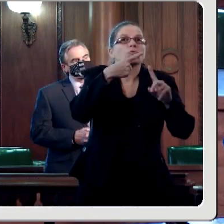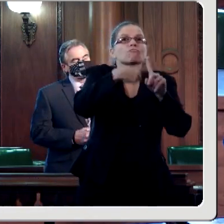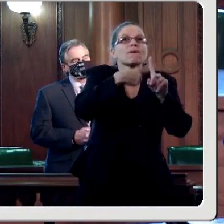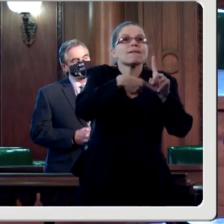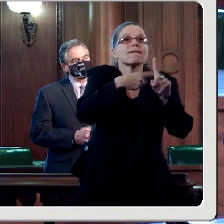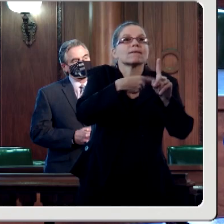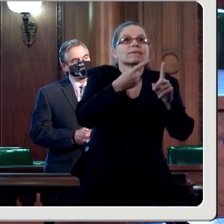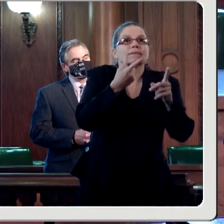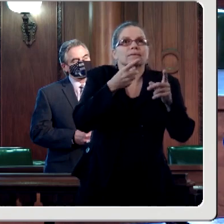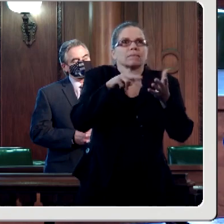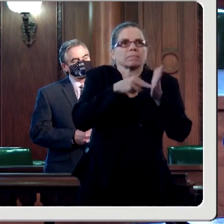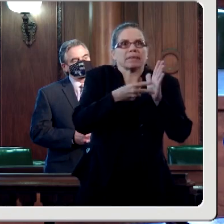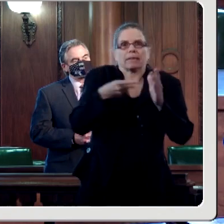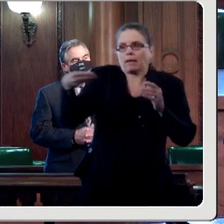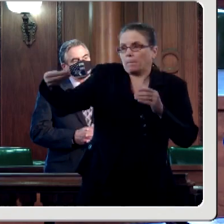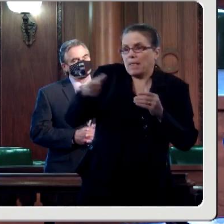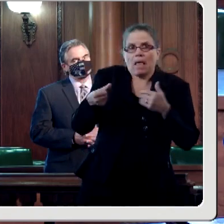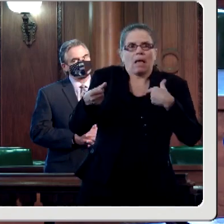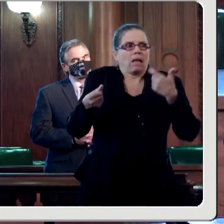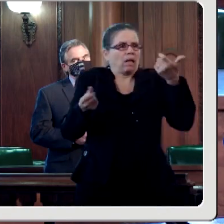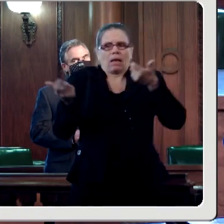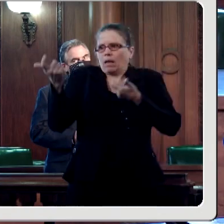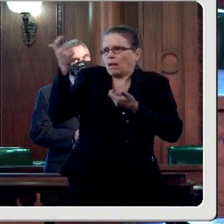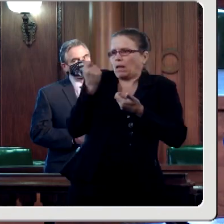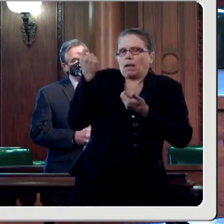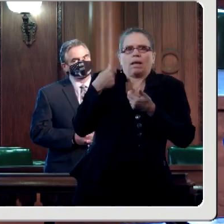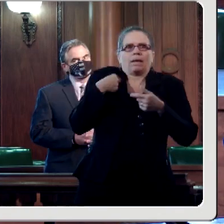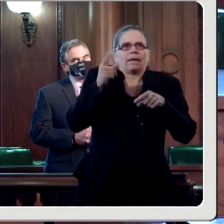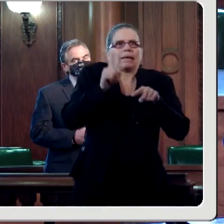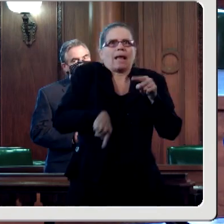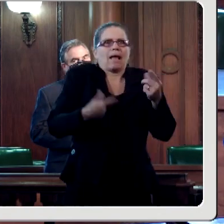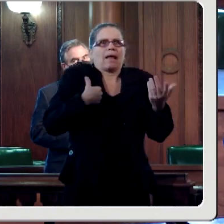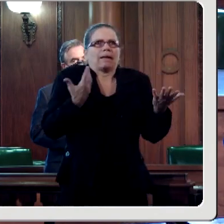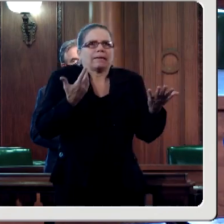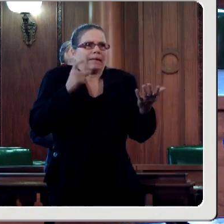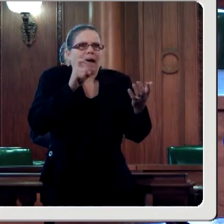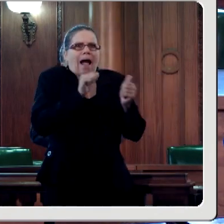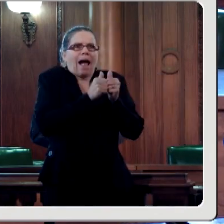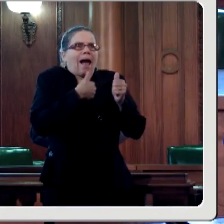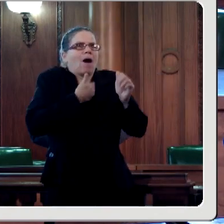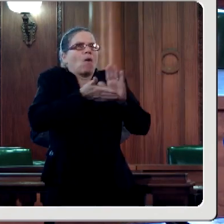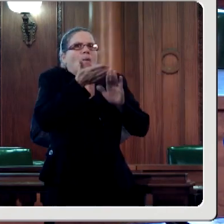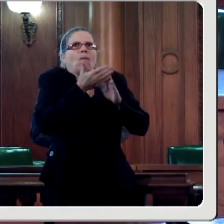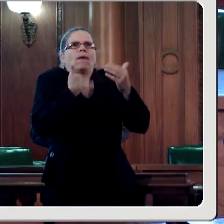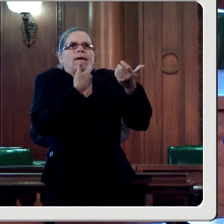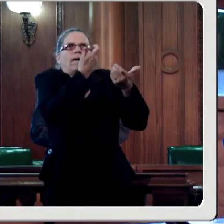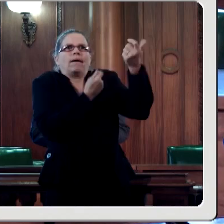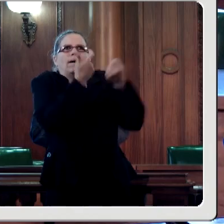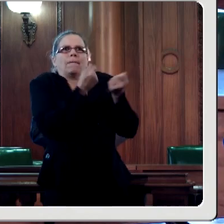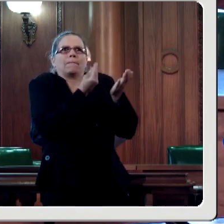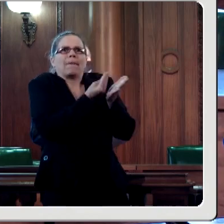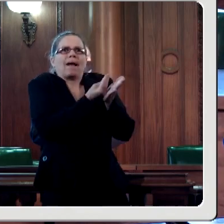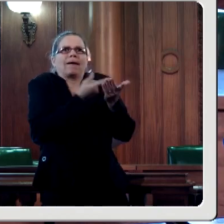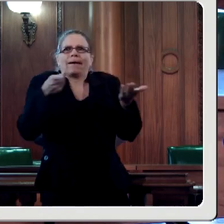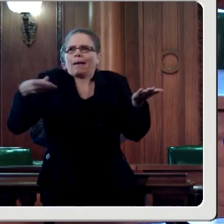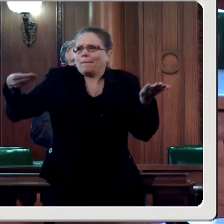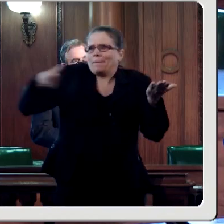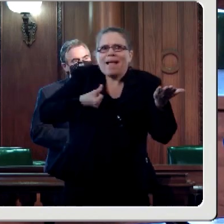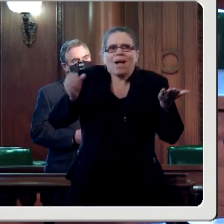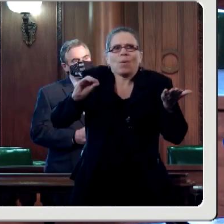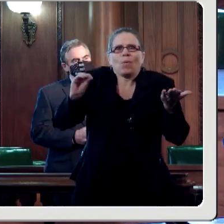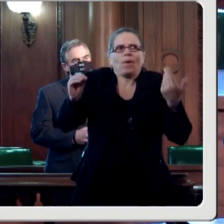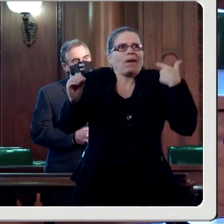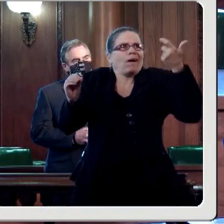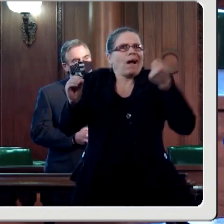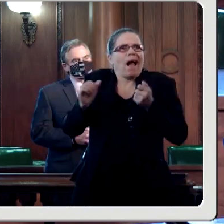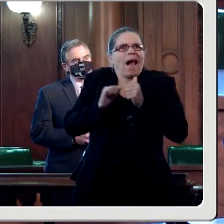need to identify those tenants to us to reach out to and provide the assistance to them. But I think that